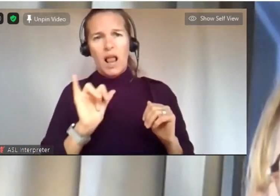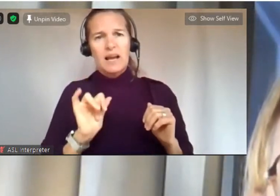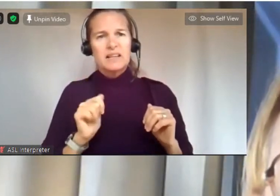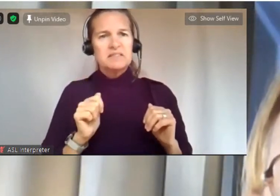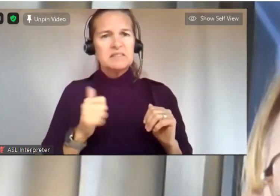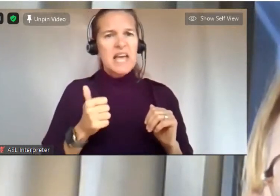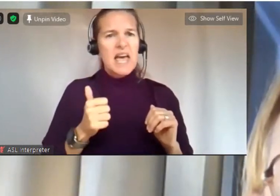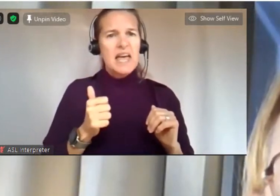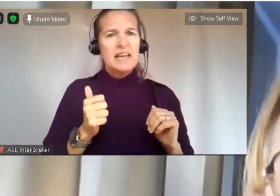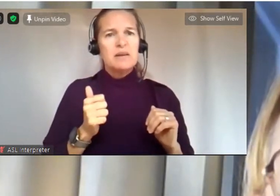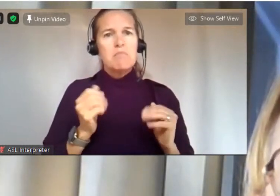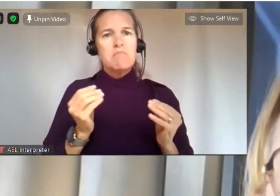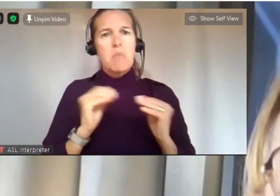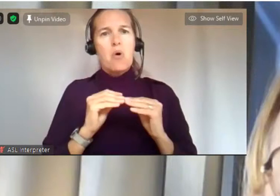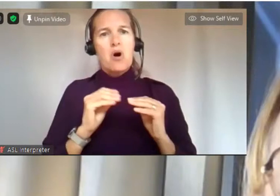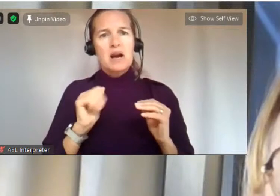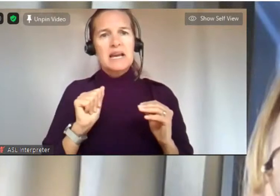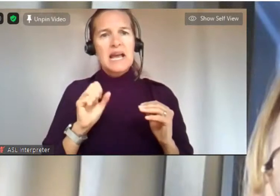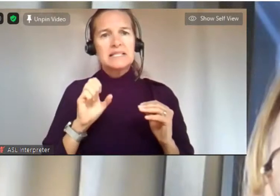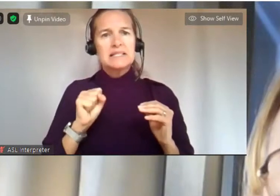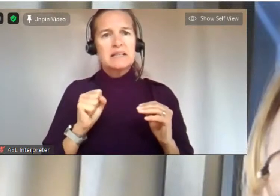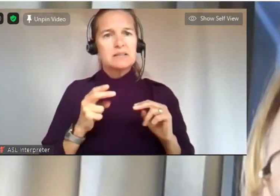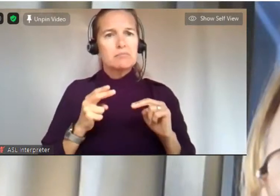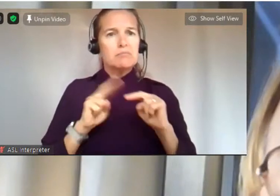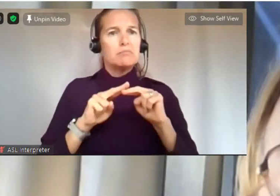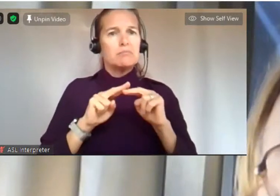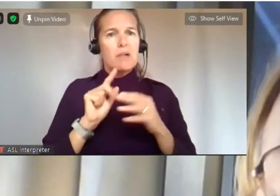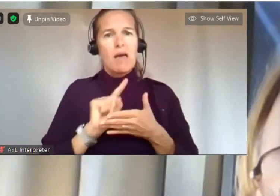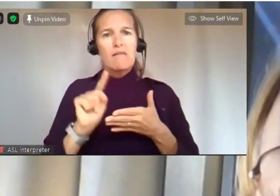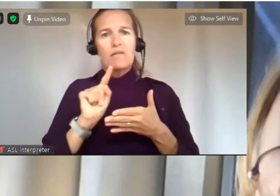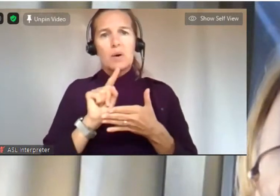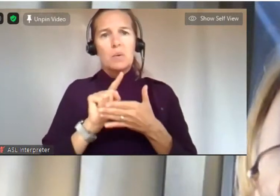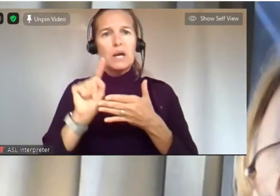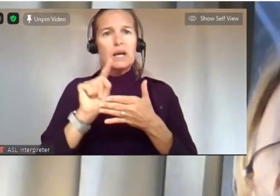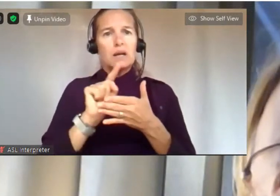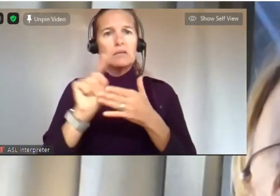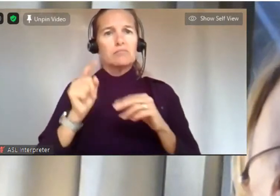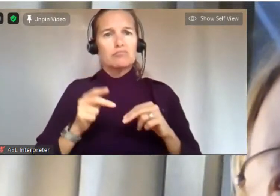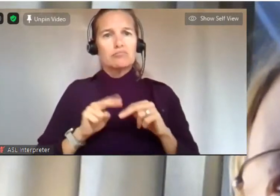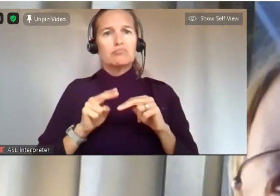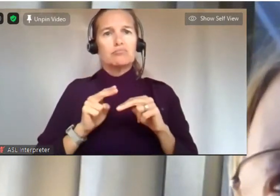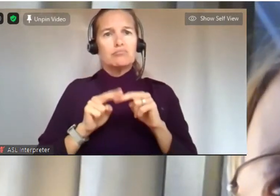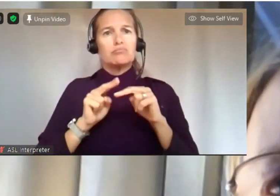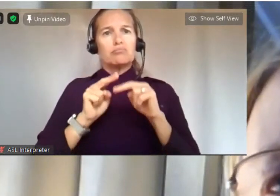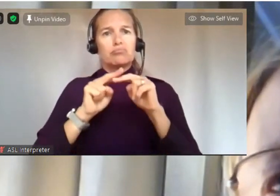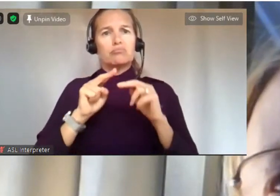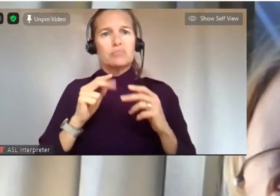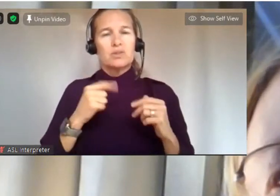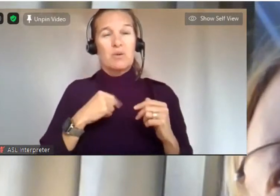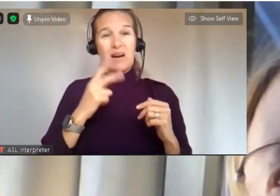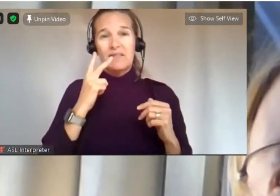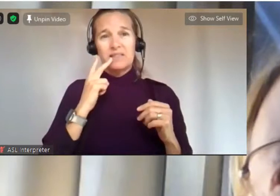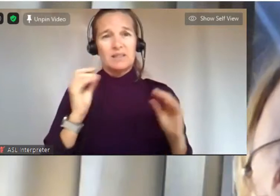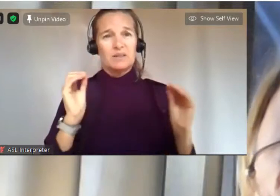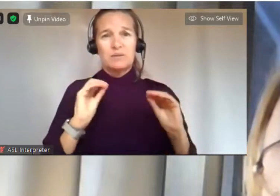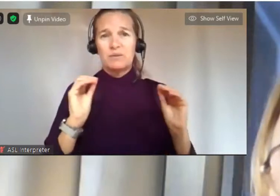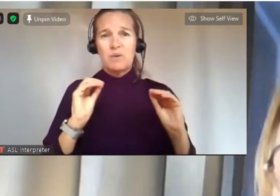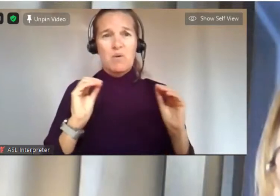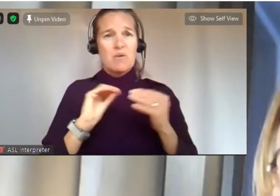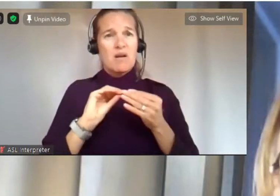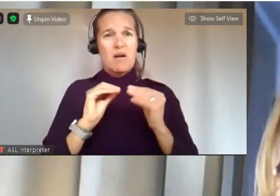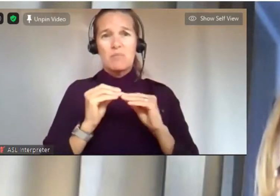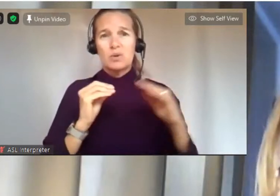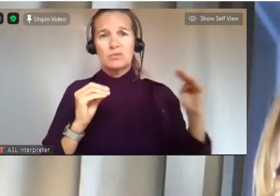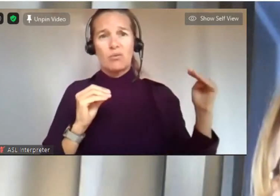more cases. I have seen no diminution in the number of